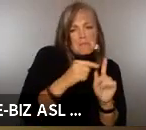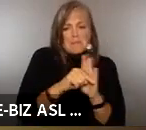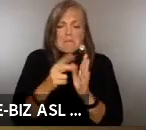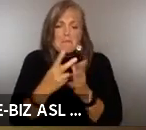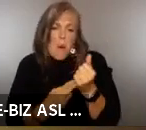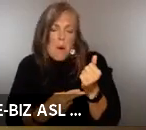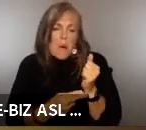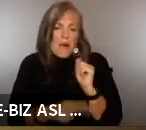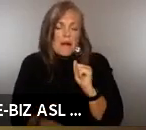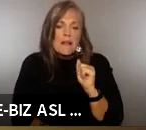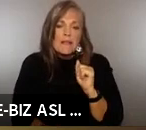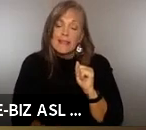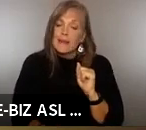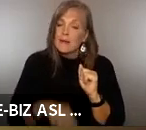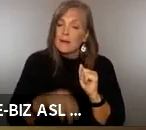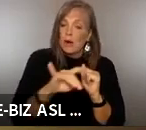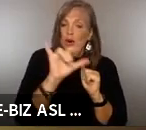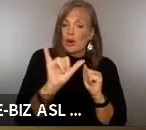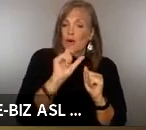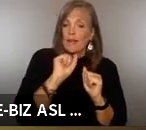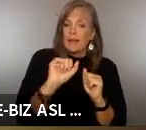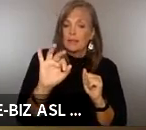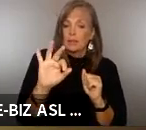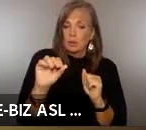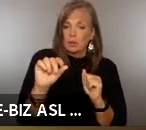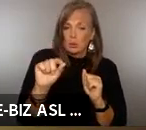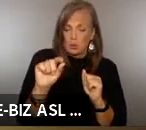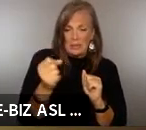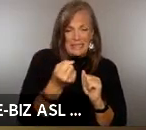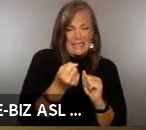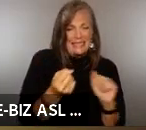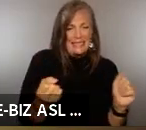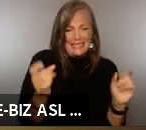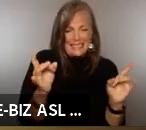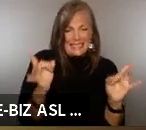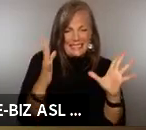20s were a nightmare, but it got better.